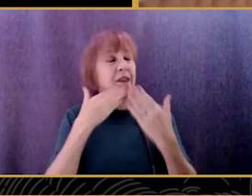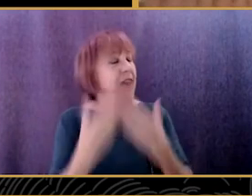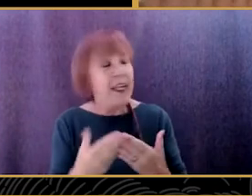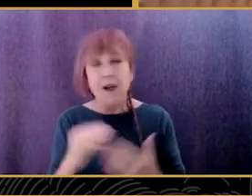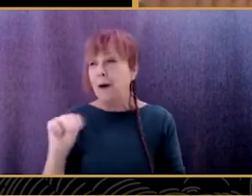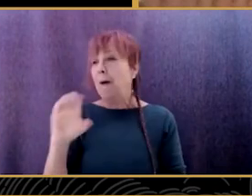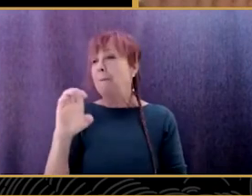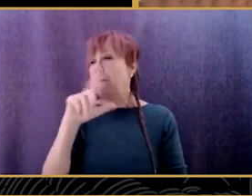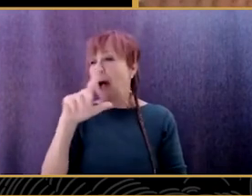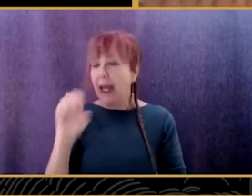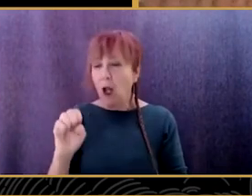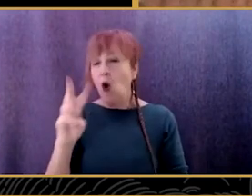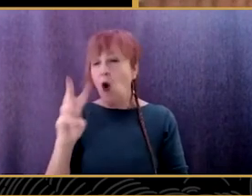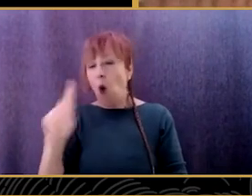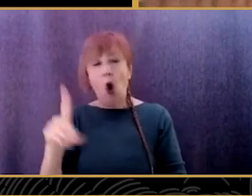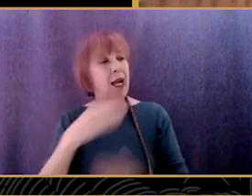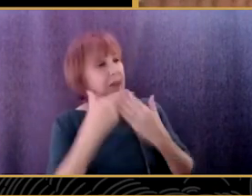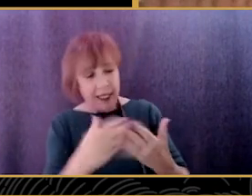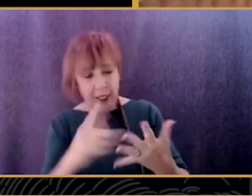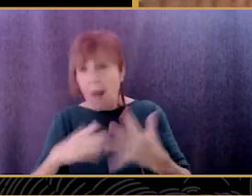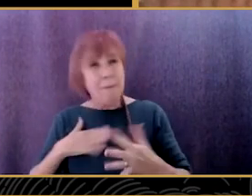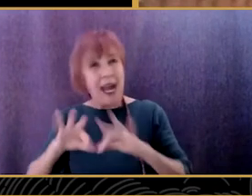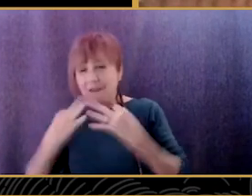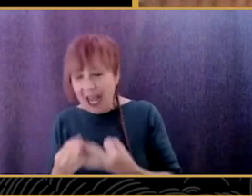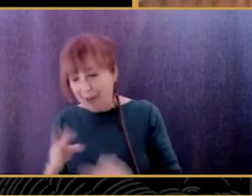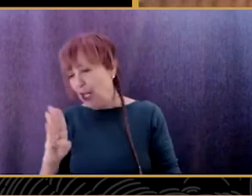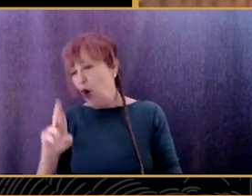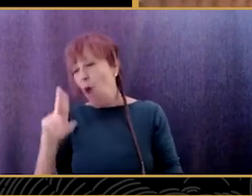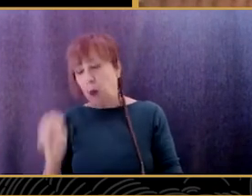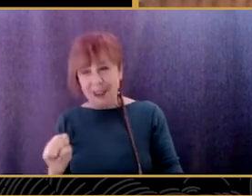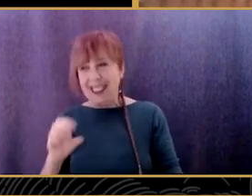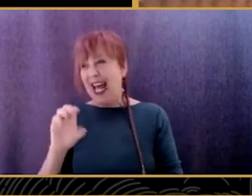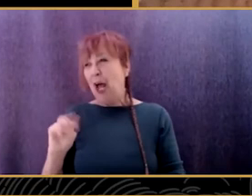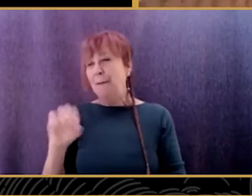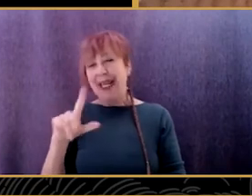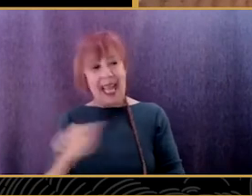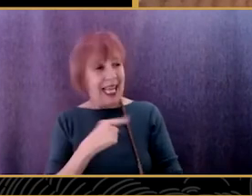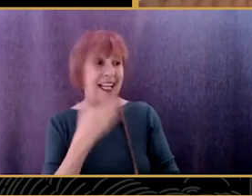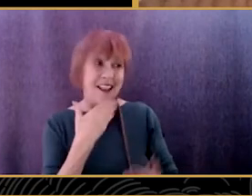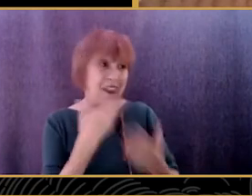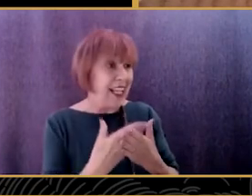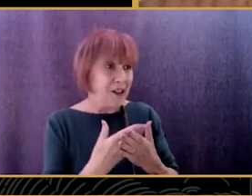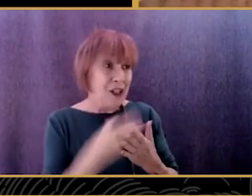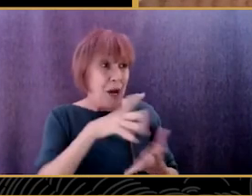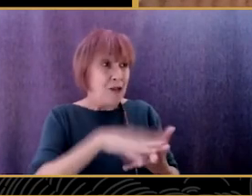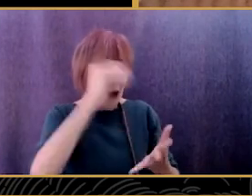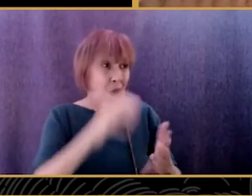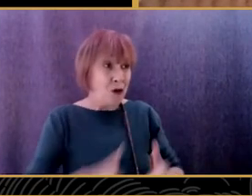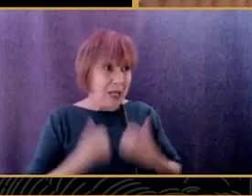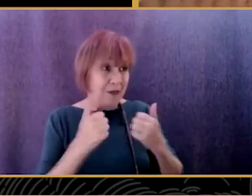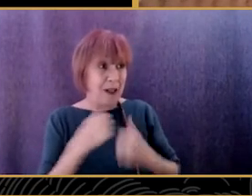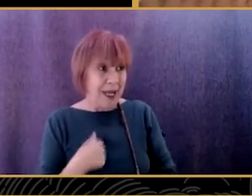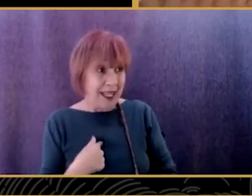War Thank you Louis Rodriguez Thank you To my family Bruce and Michaela Who had to learn to live with